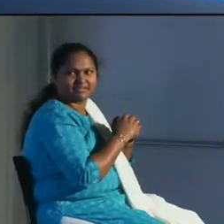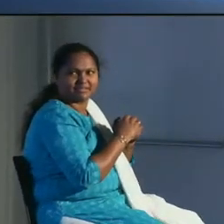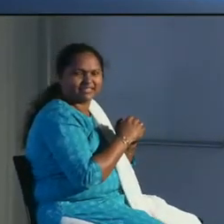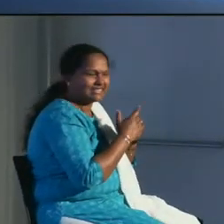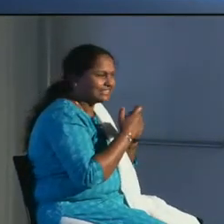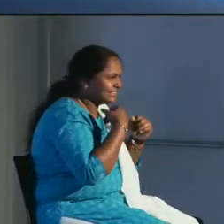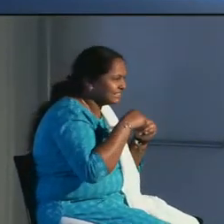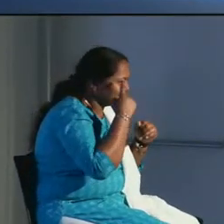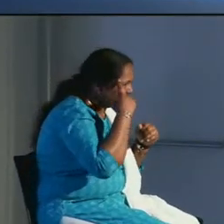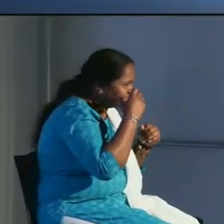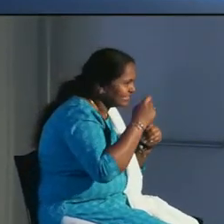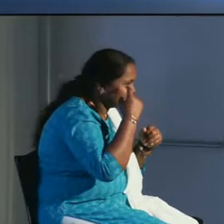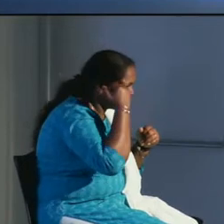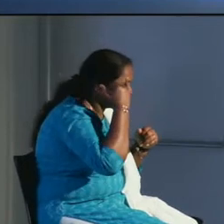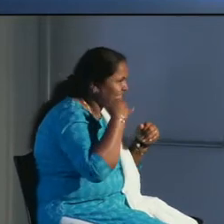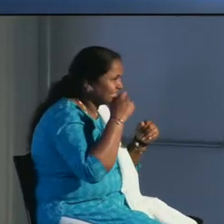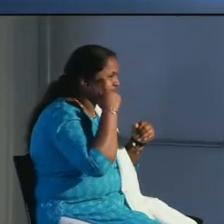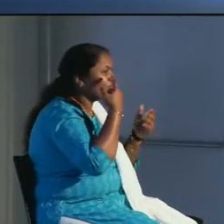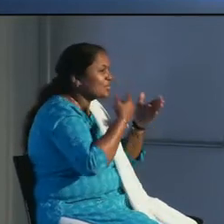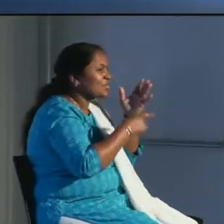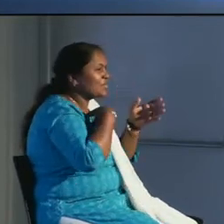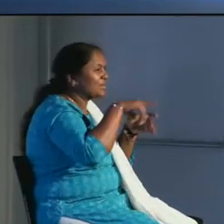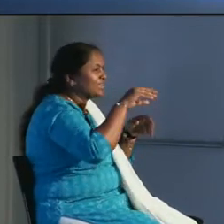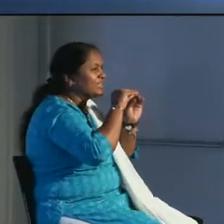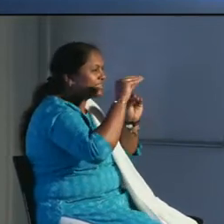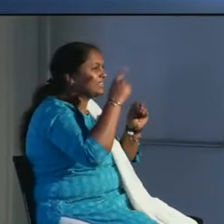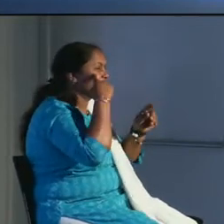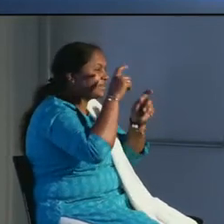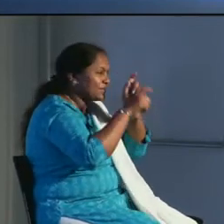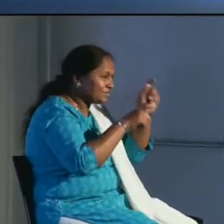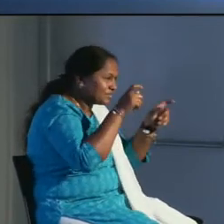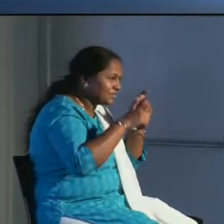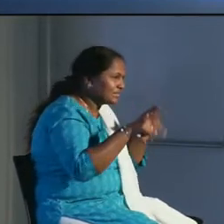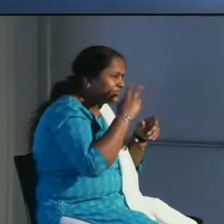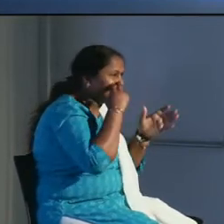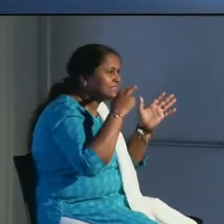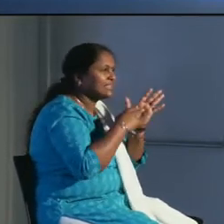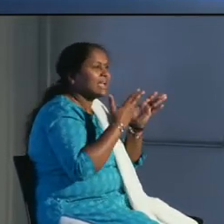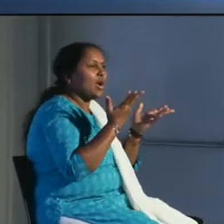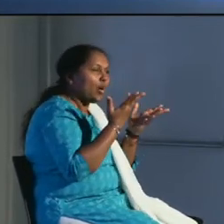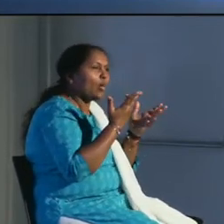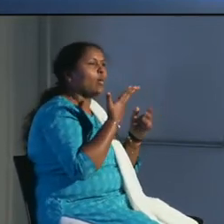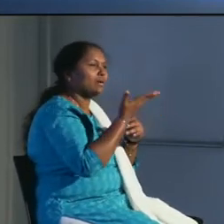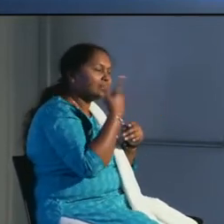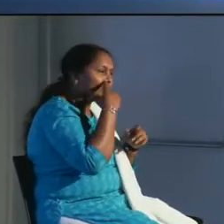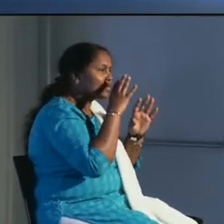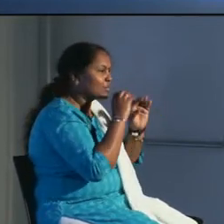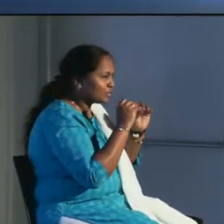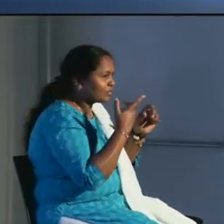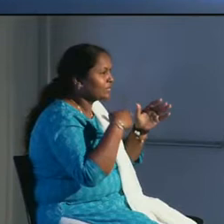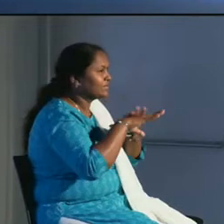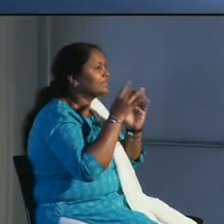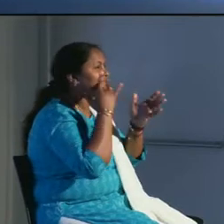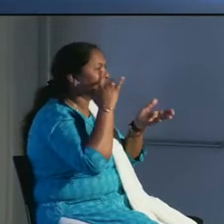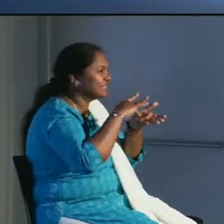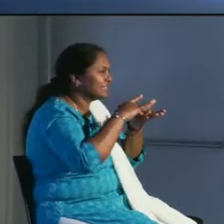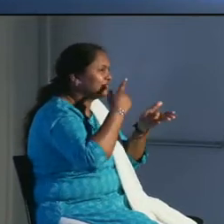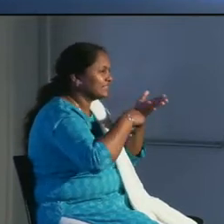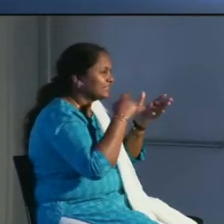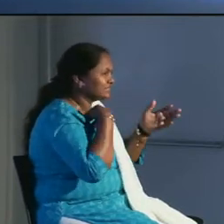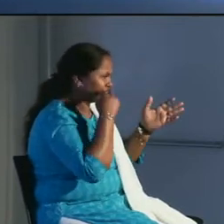pursue a certain idyllic idea of what it should be. I don't want people to be aghast and think, oh my God, this is so cool. That's not the sentiment that I'm